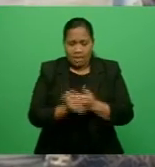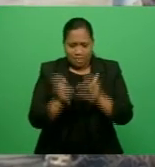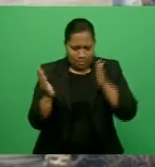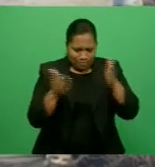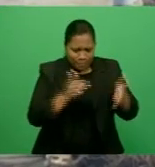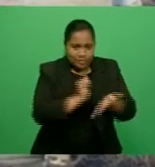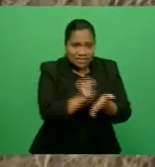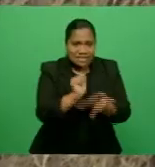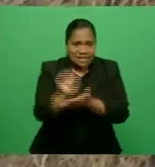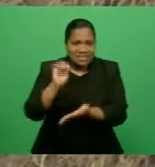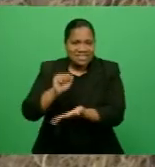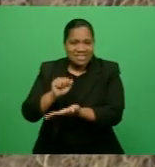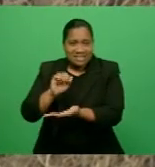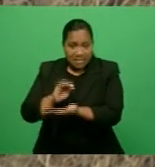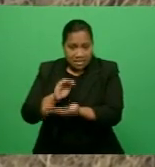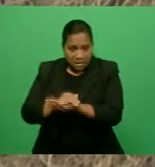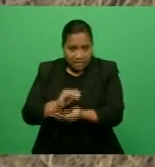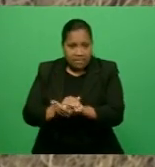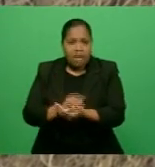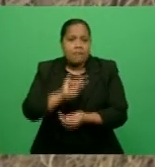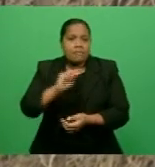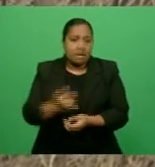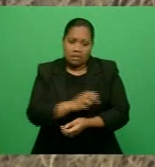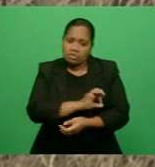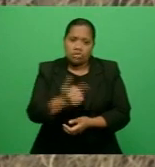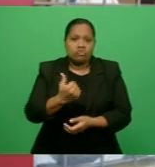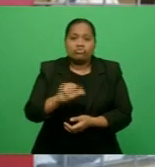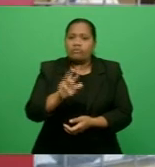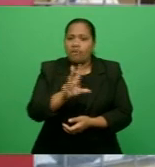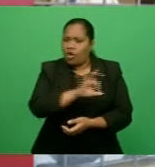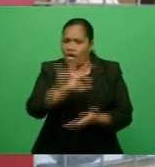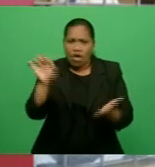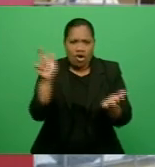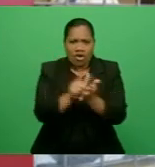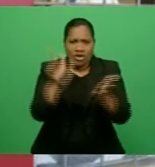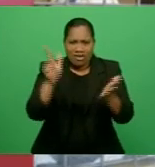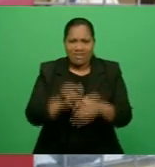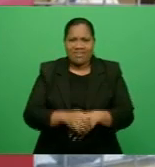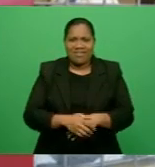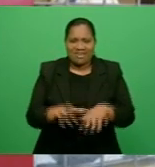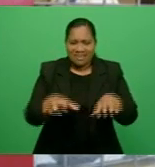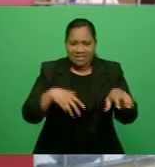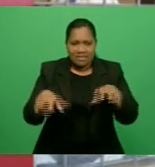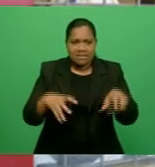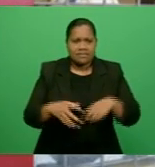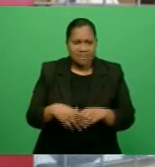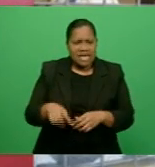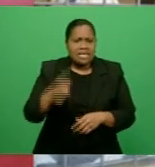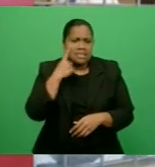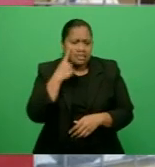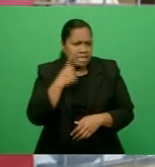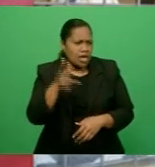time, but they should not be used for illegal activities. We've seen and heard a lot of stories about